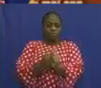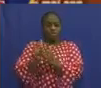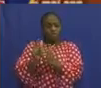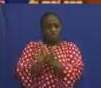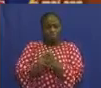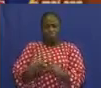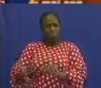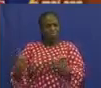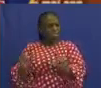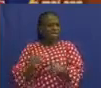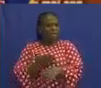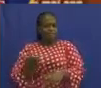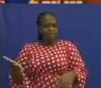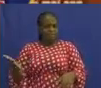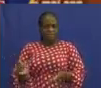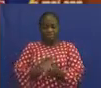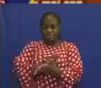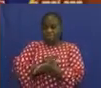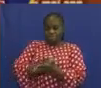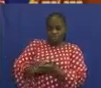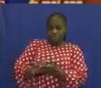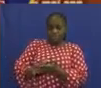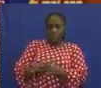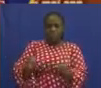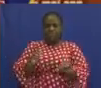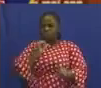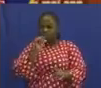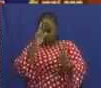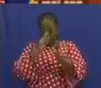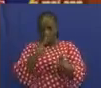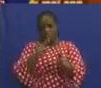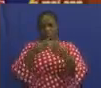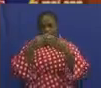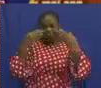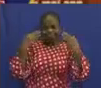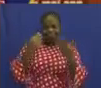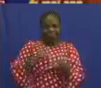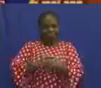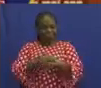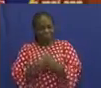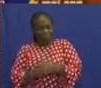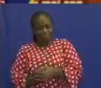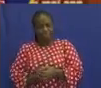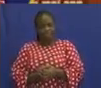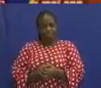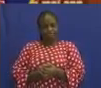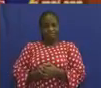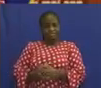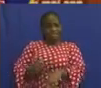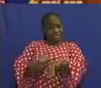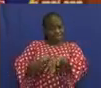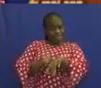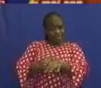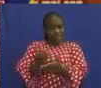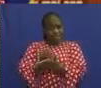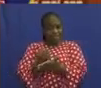their daily duties in clear breach of and disregard for the protocols. At a time when the